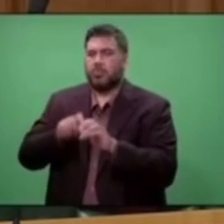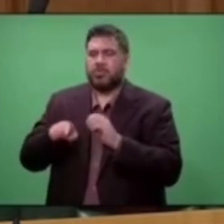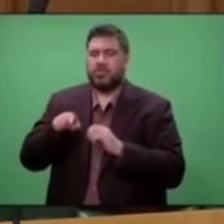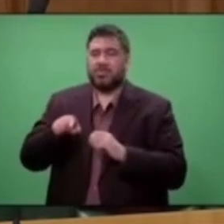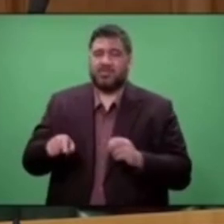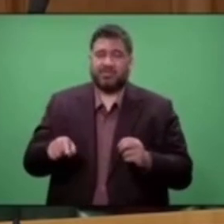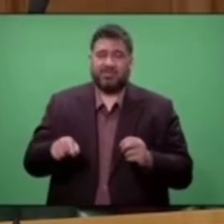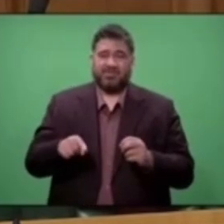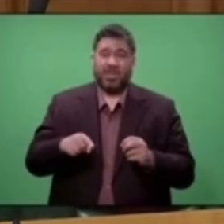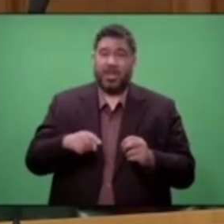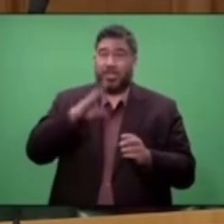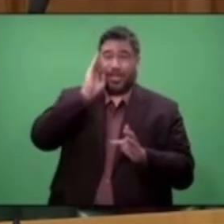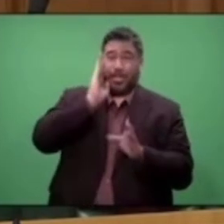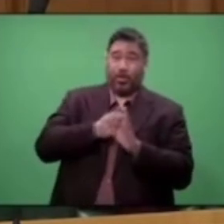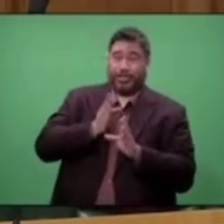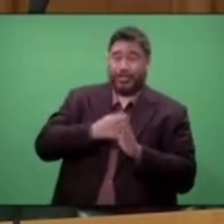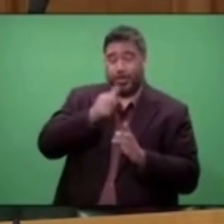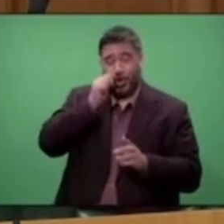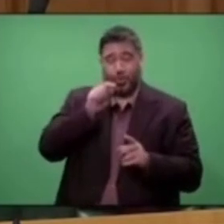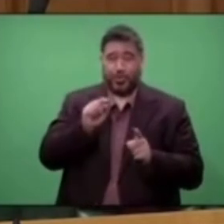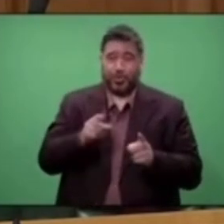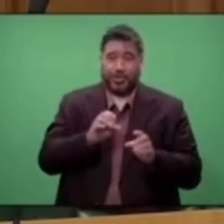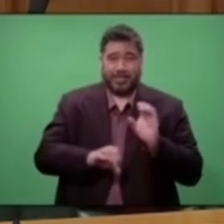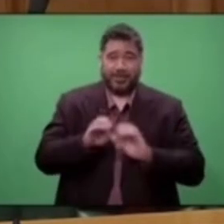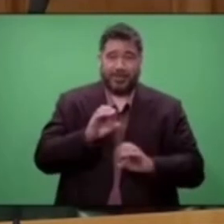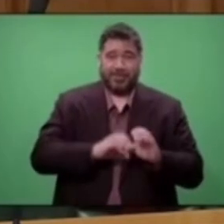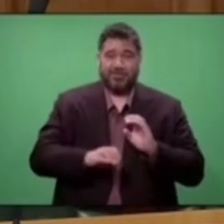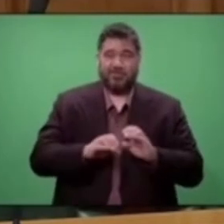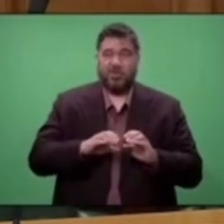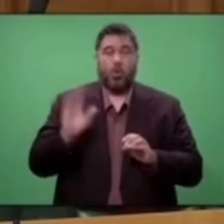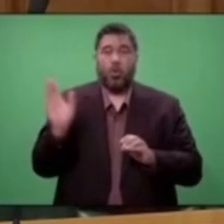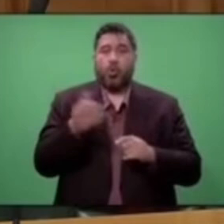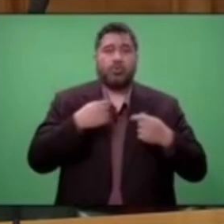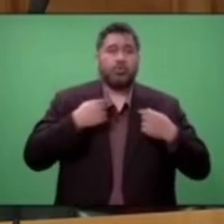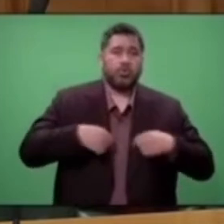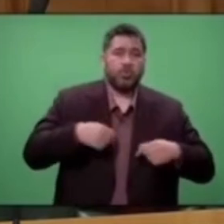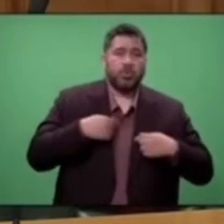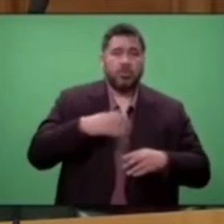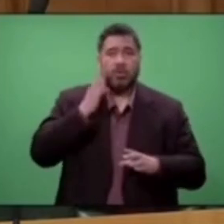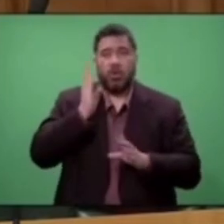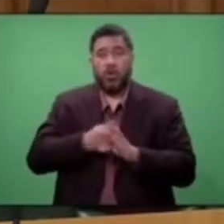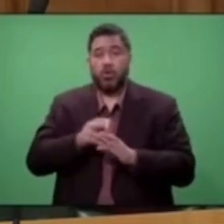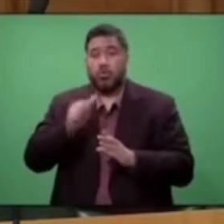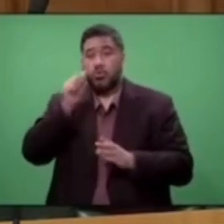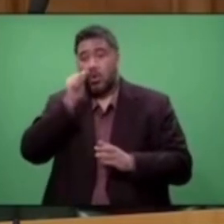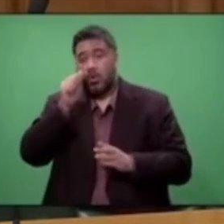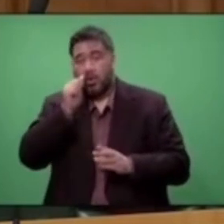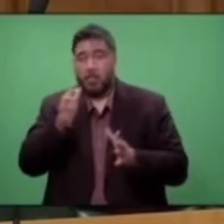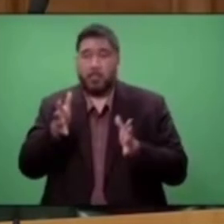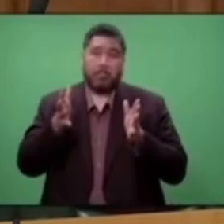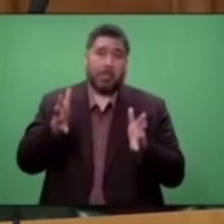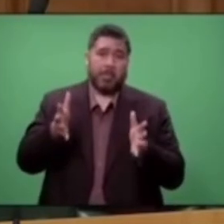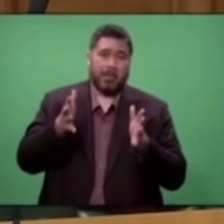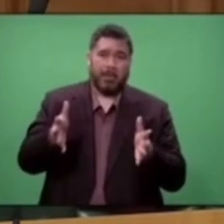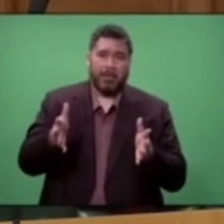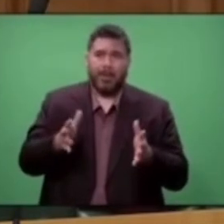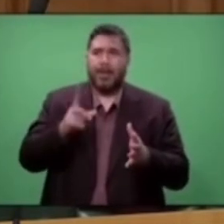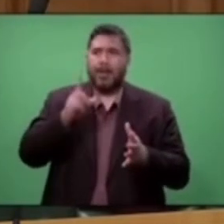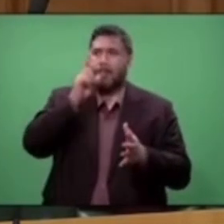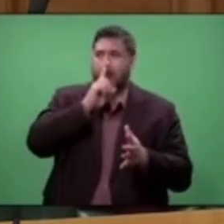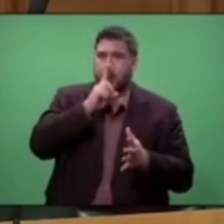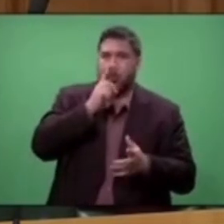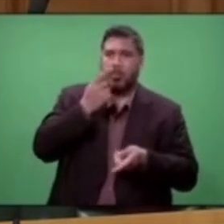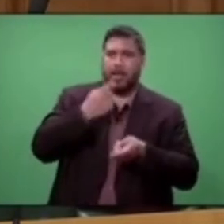Every psychologist, counsellor and social worker up and down the long white cloud has known that people become corrupted by